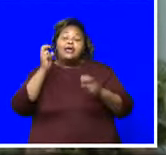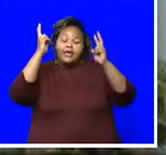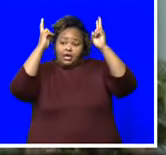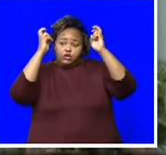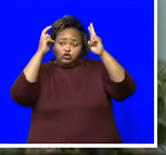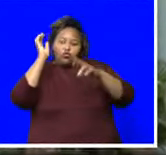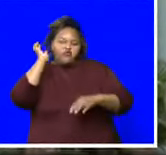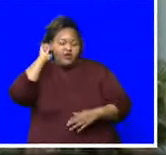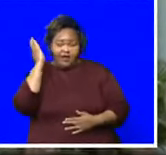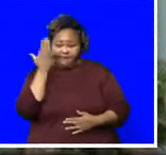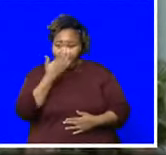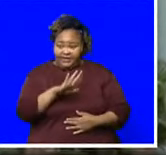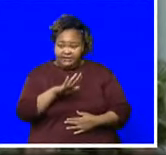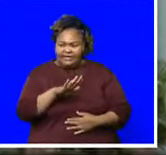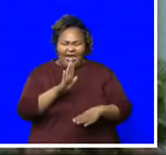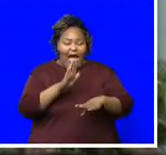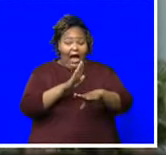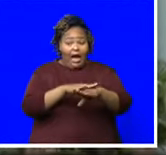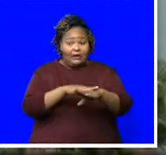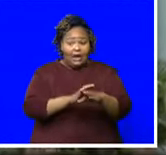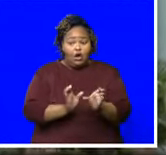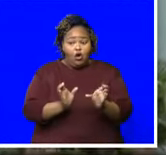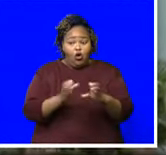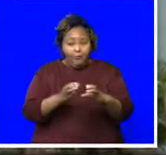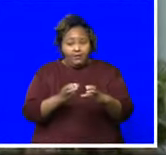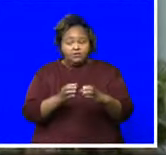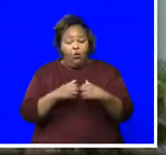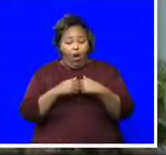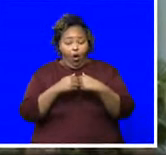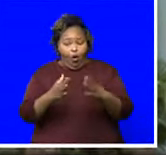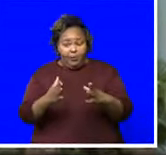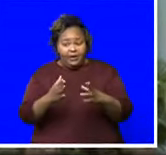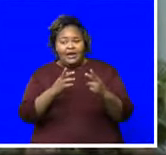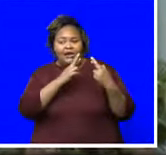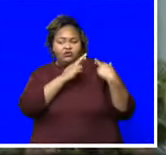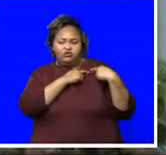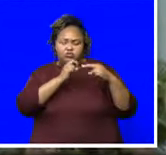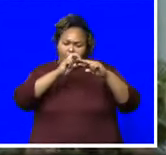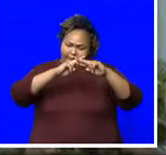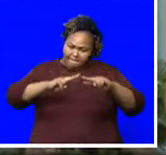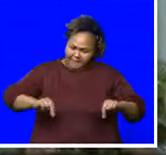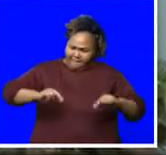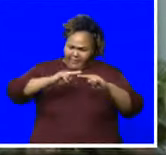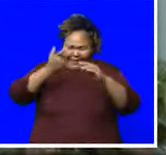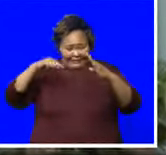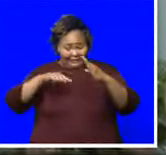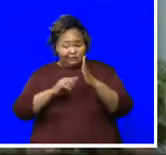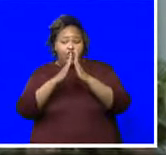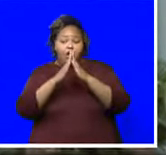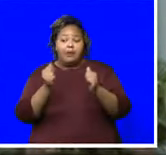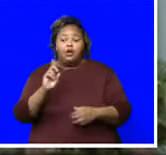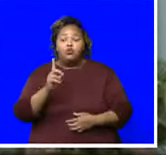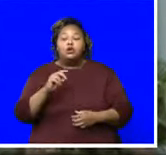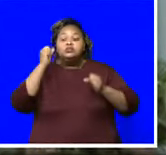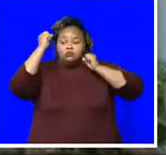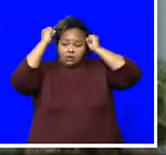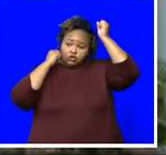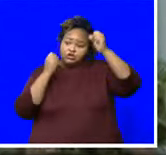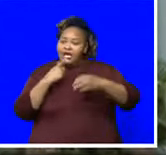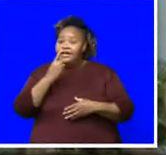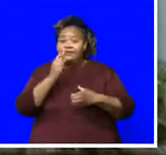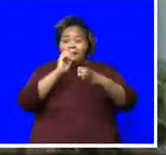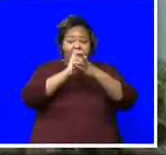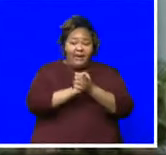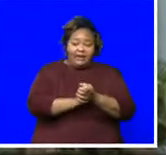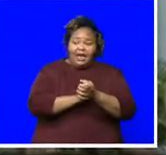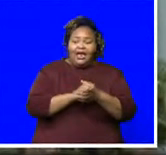vele kwendekeni kulendzaba Fakuthe uthi lo mbutho awuhambisani nani netento tebudlova ngakho ke nakungendeka nje kutholakala ukuthi